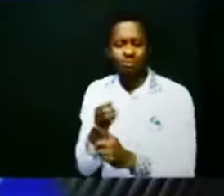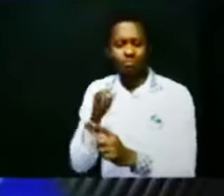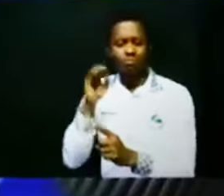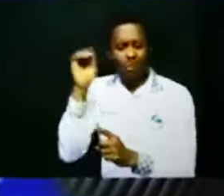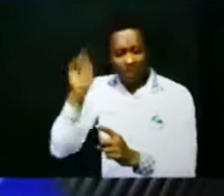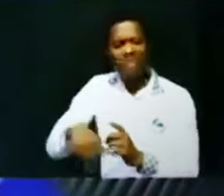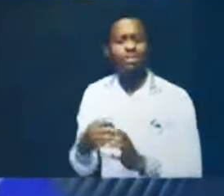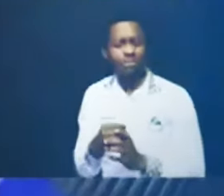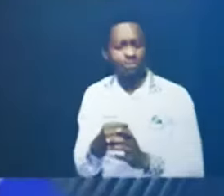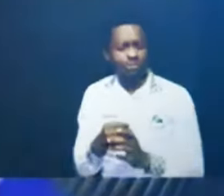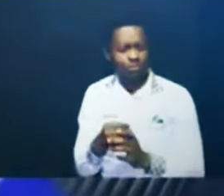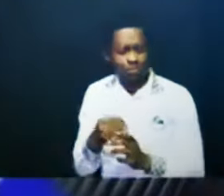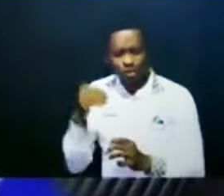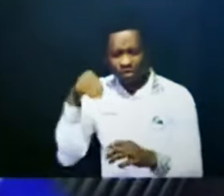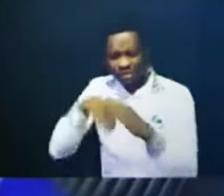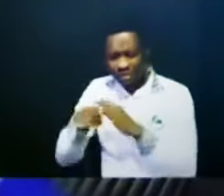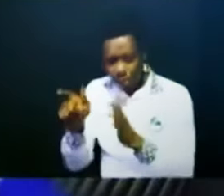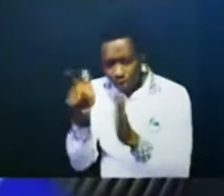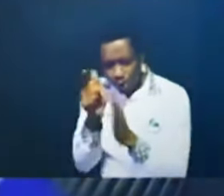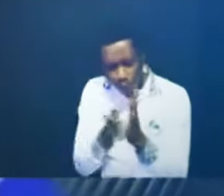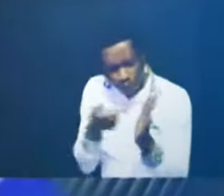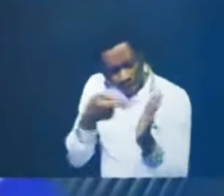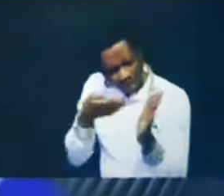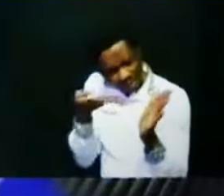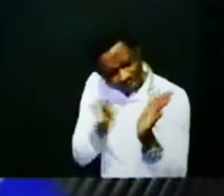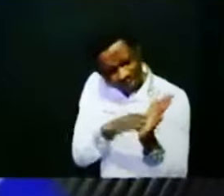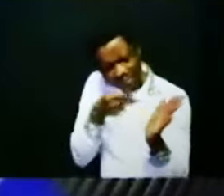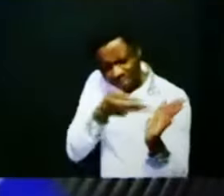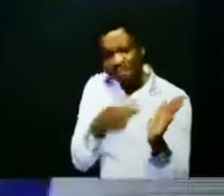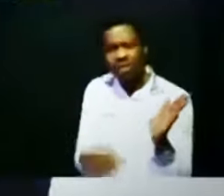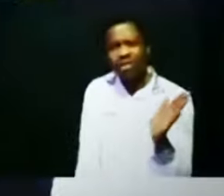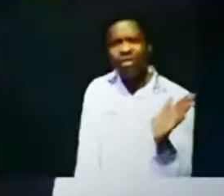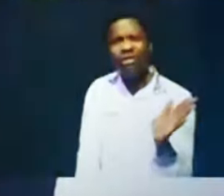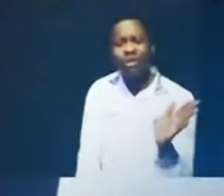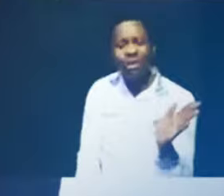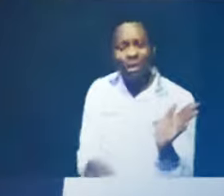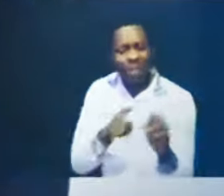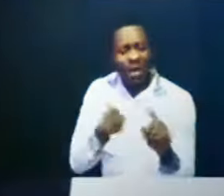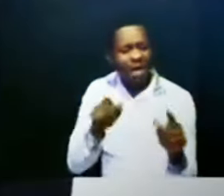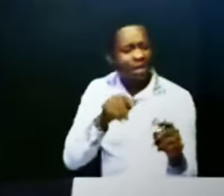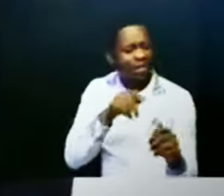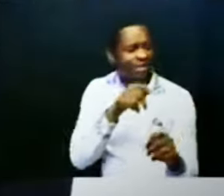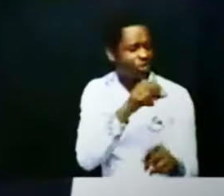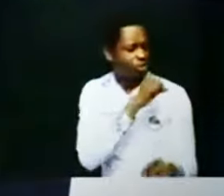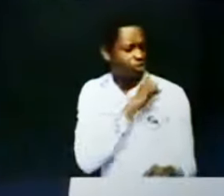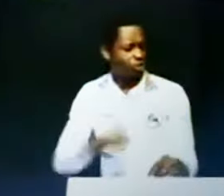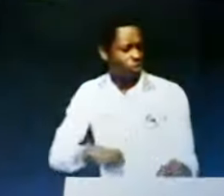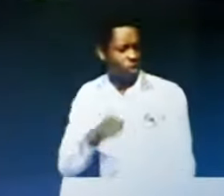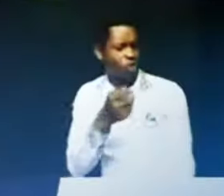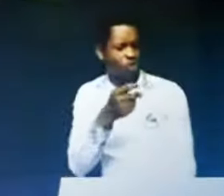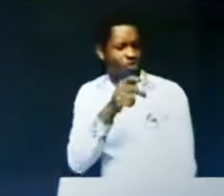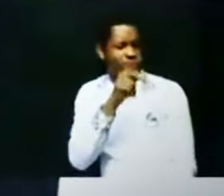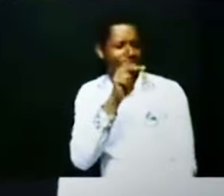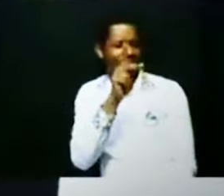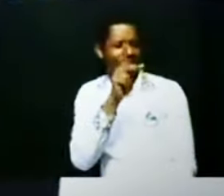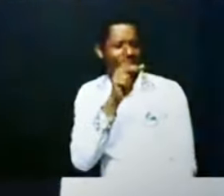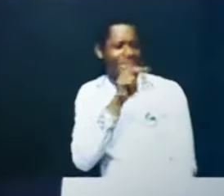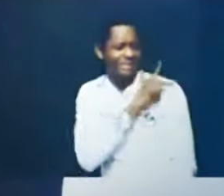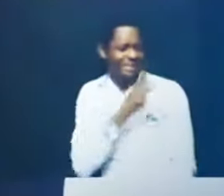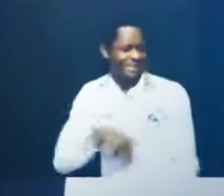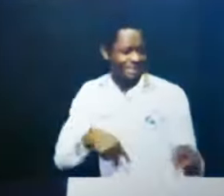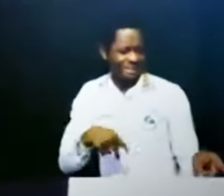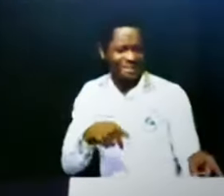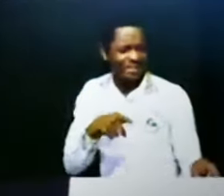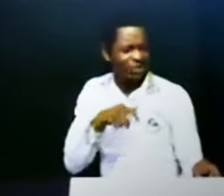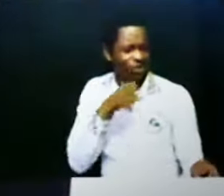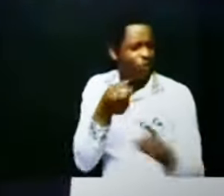wooden name, Womrenimu, said, "Oh, Hineno, as a swift free Judah." This man is saying that my father, that old man, so Saul